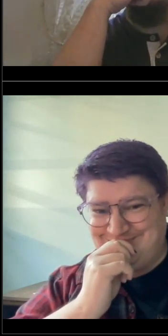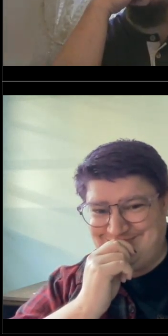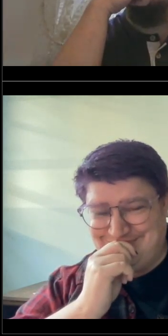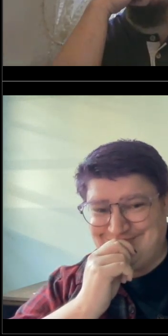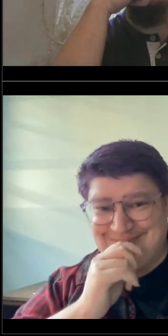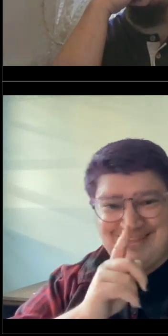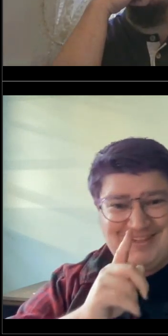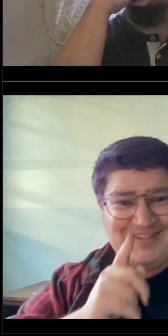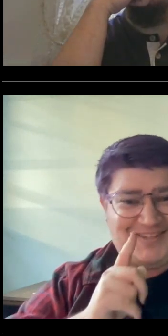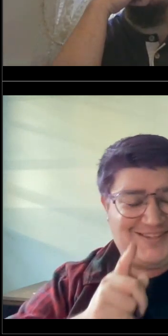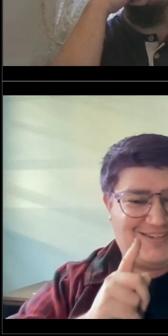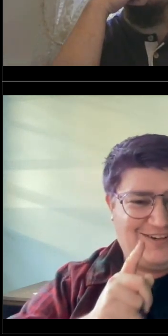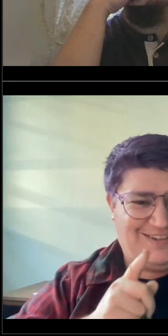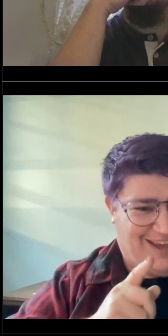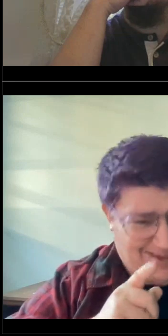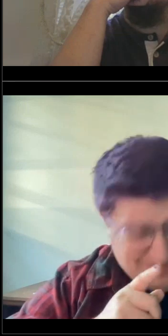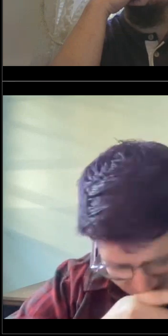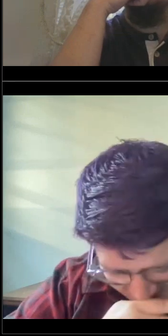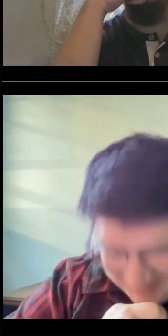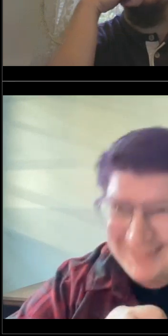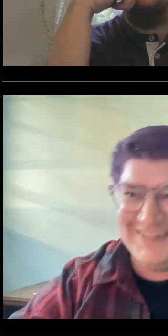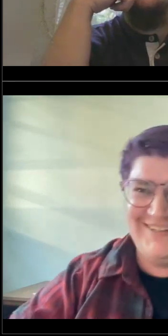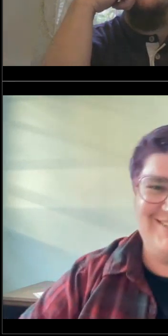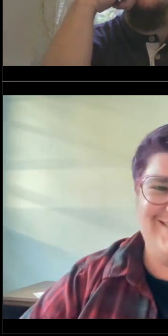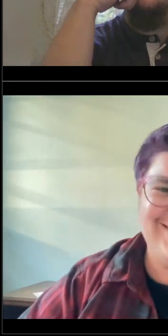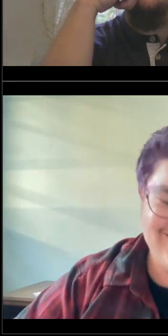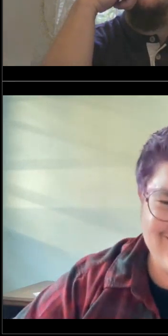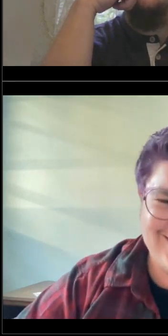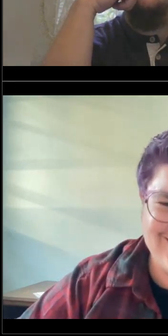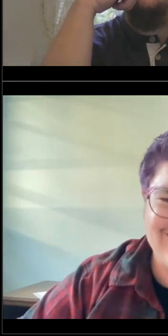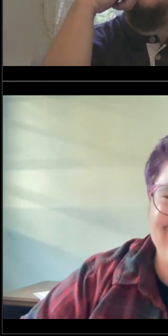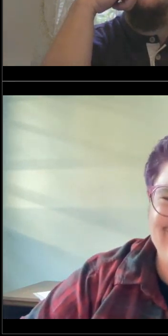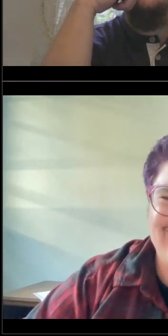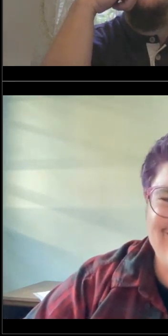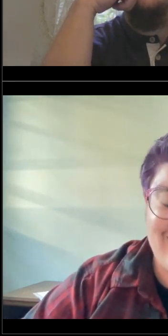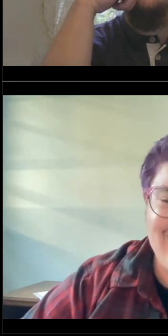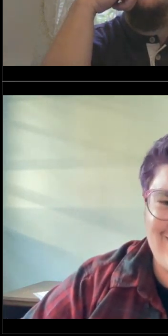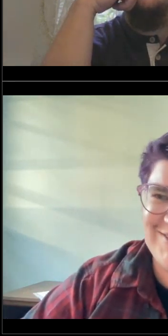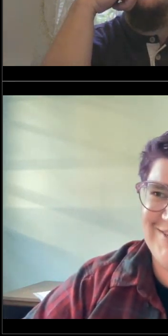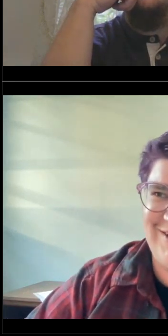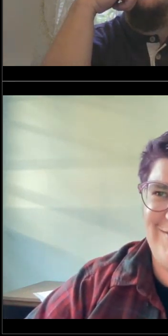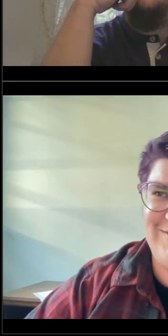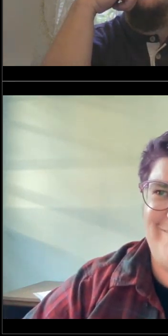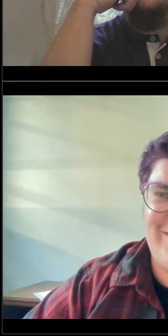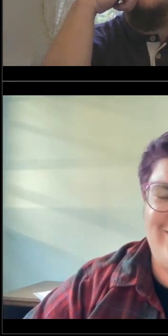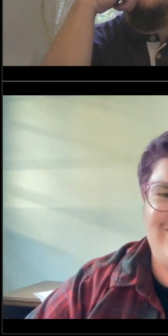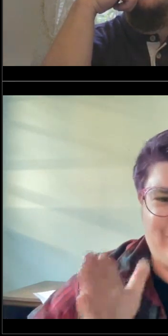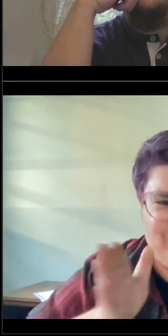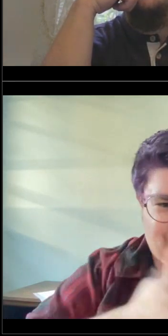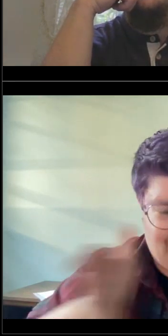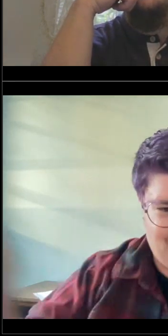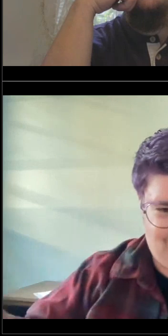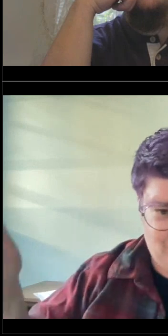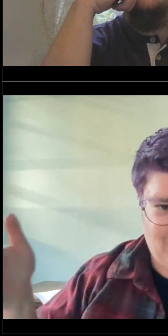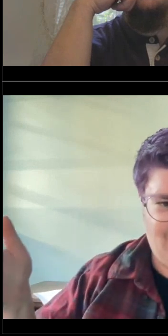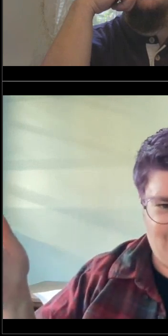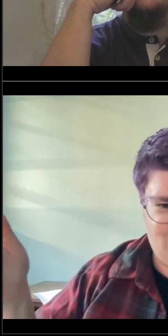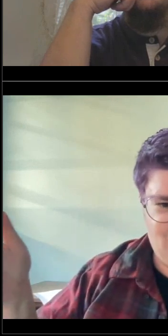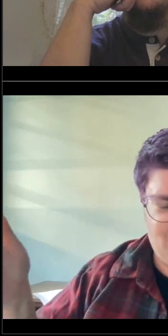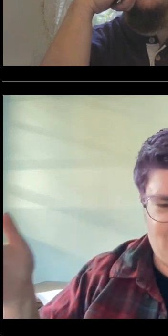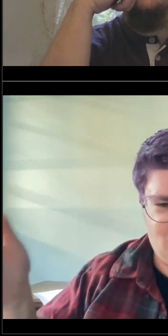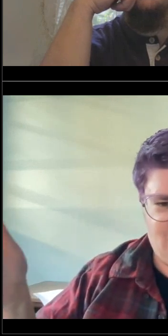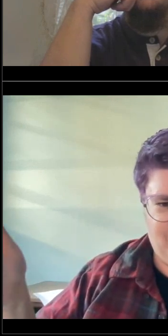him, it. And I think that's really fascinating. So that is a stereotype, I think. There's the stereotype that cis people have